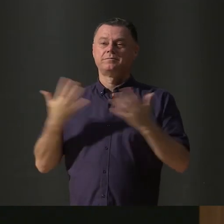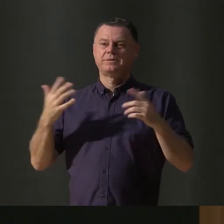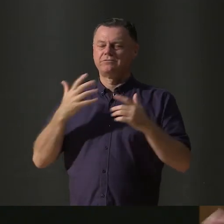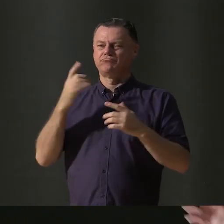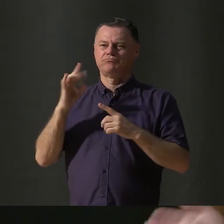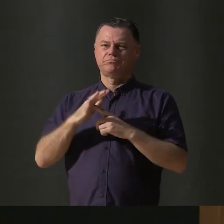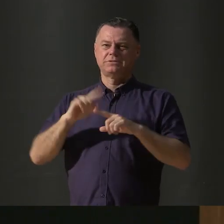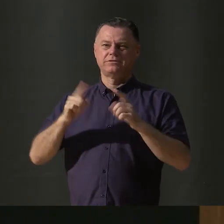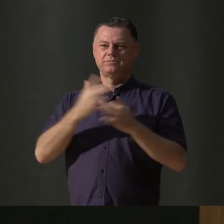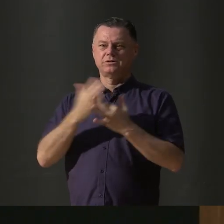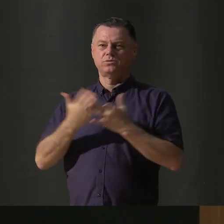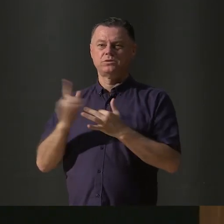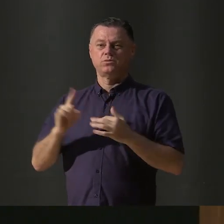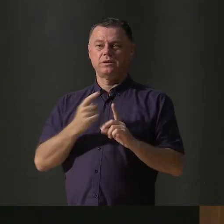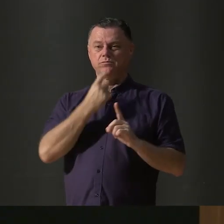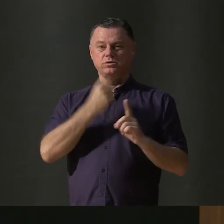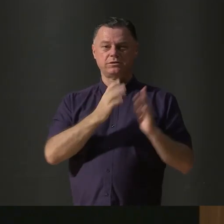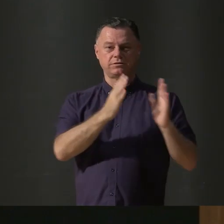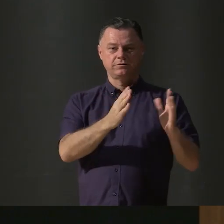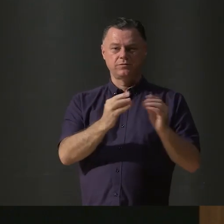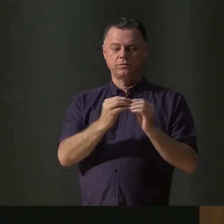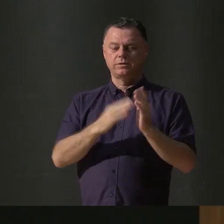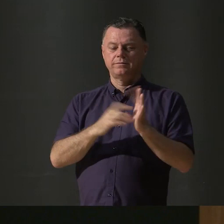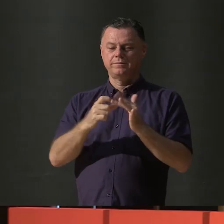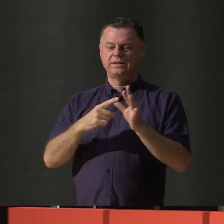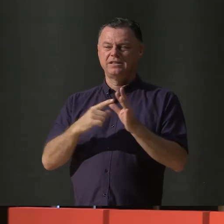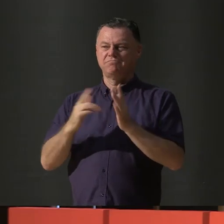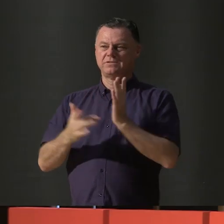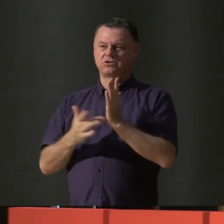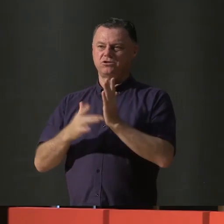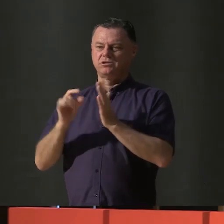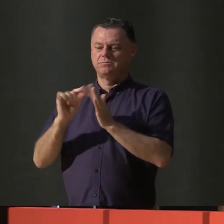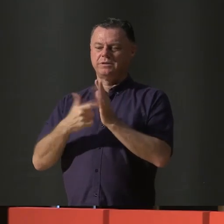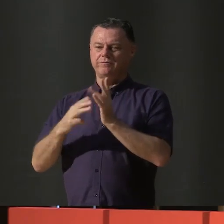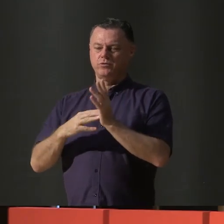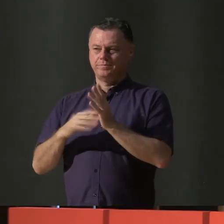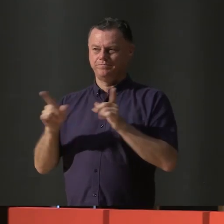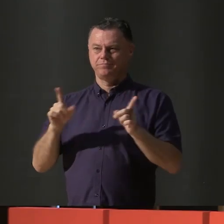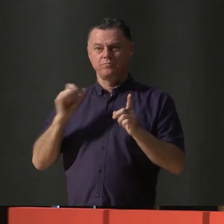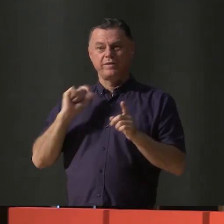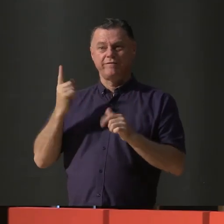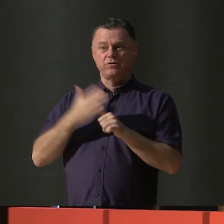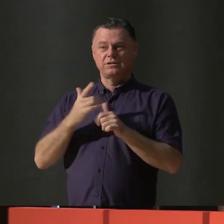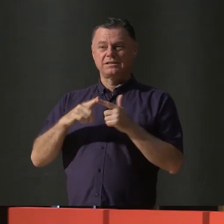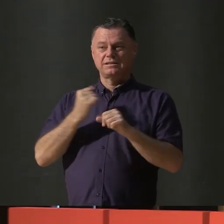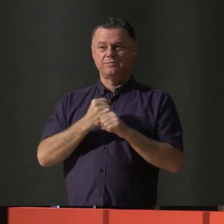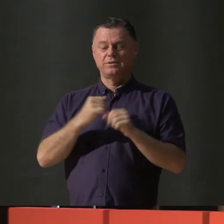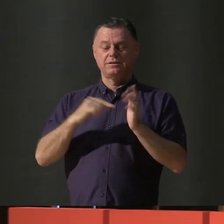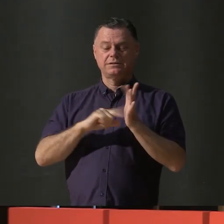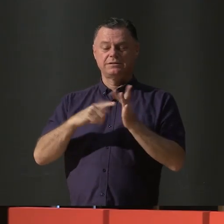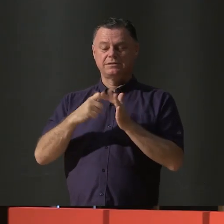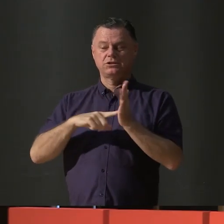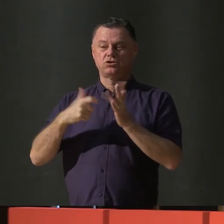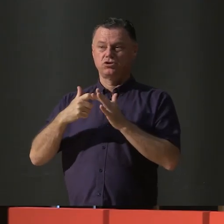differences between museums and media platforms. Returning to my initial example, the TikTok videos